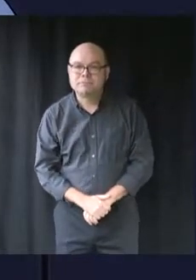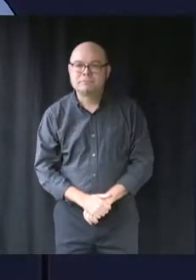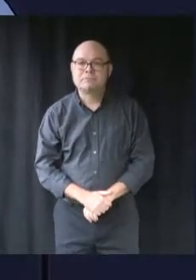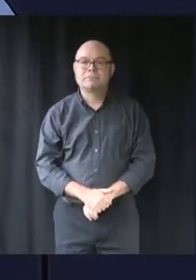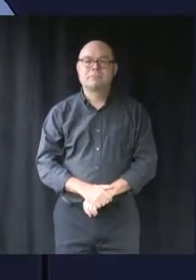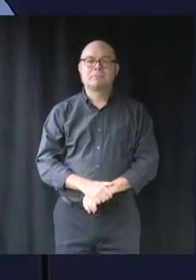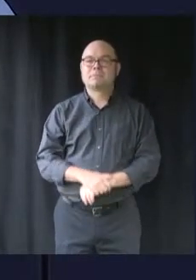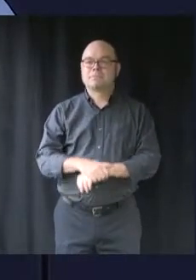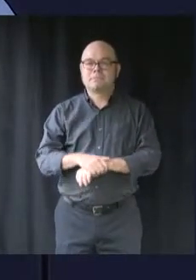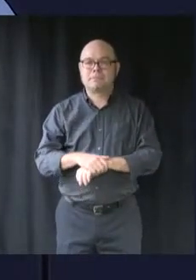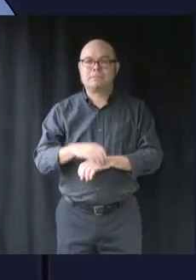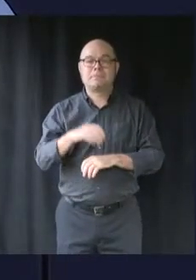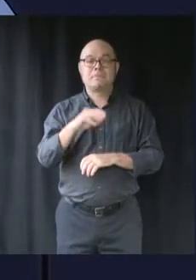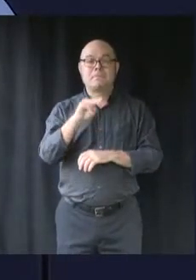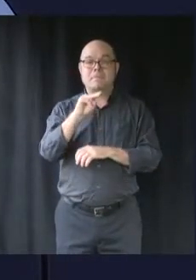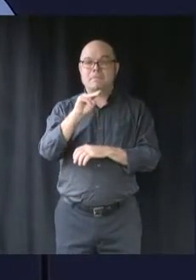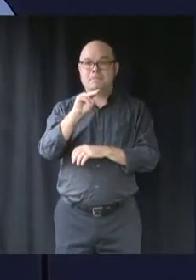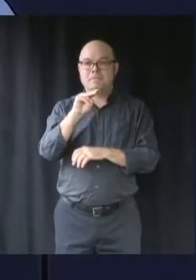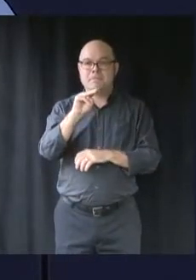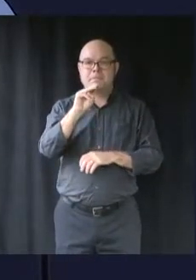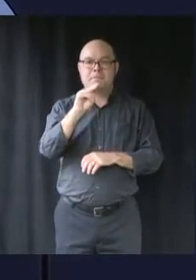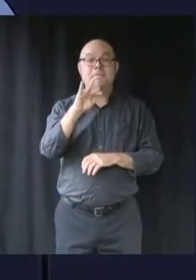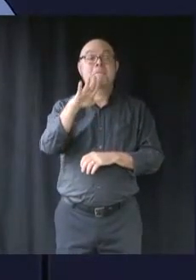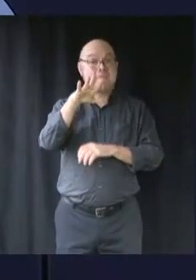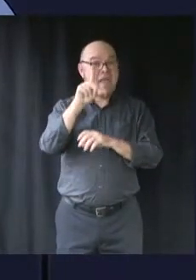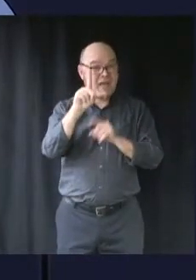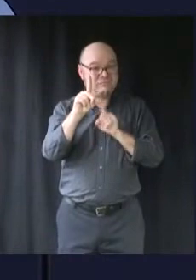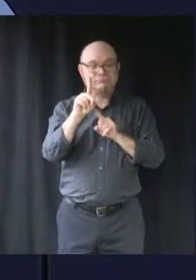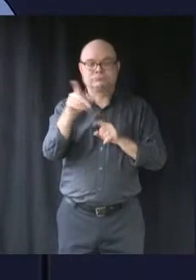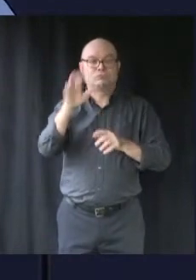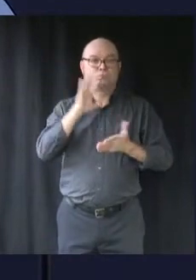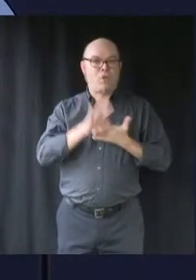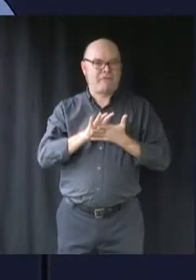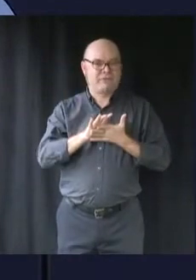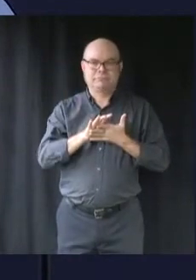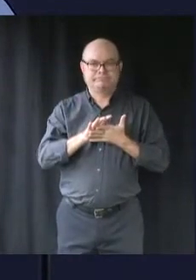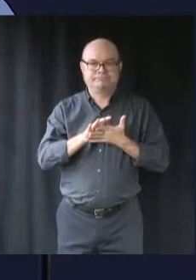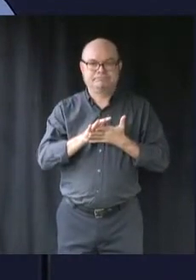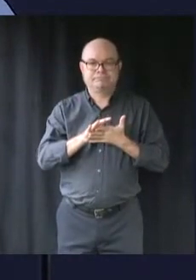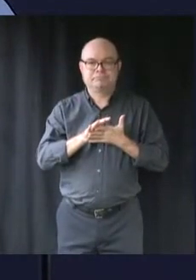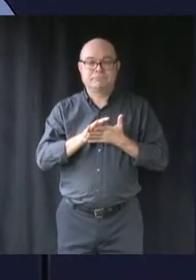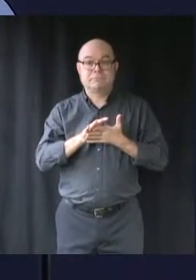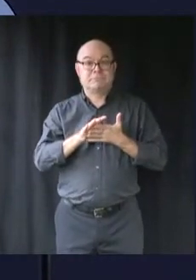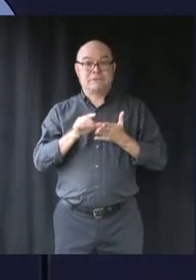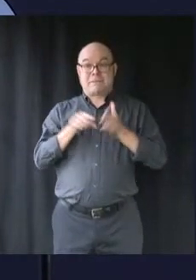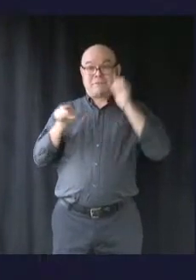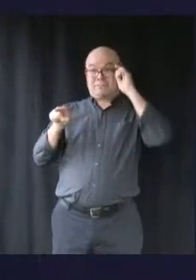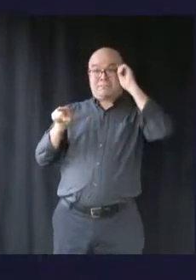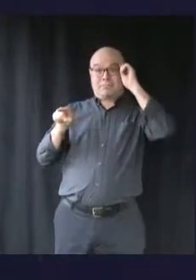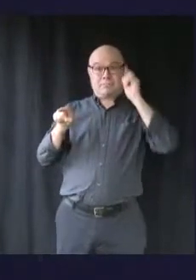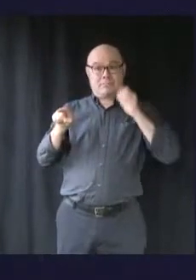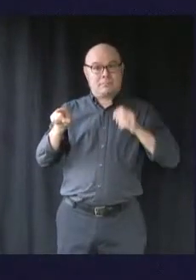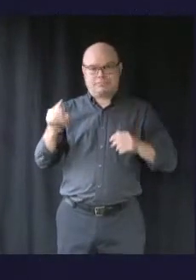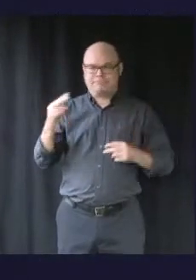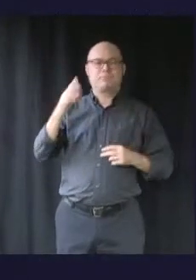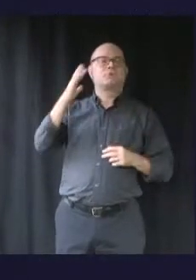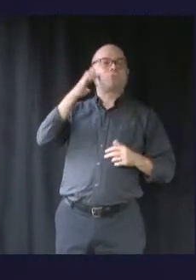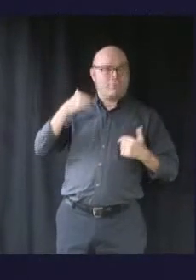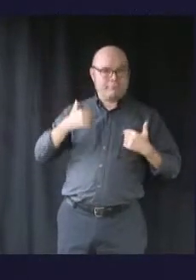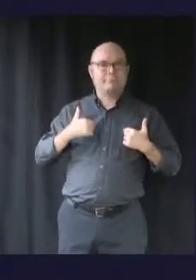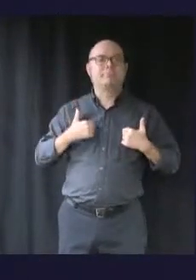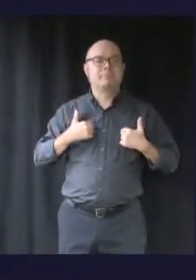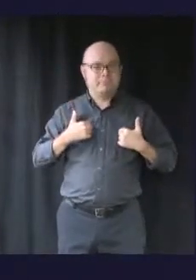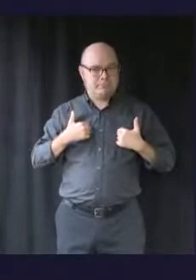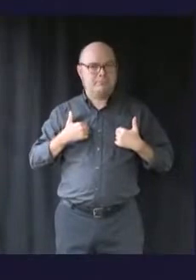wrote, "Sometimes a man knows his duty so clearly, so surely, he cannot hesitate, and he dare not refuse